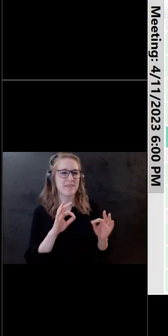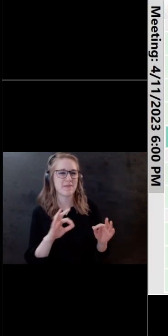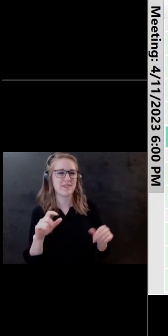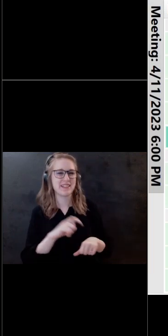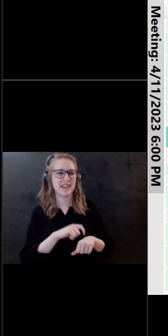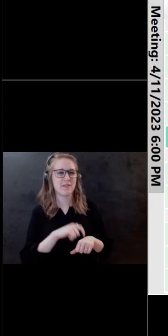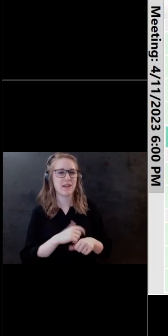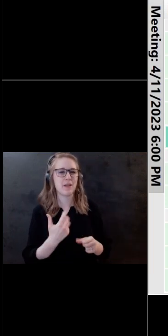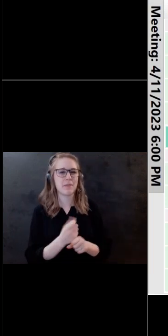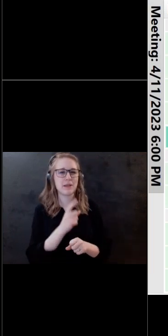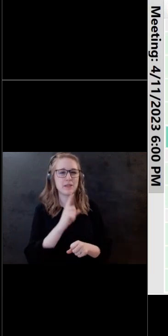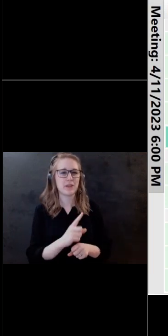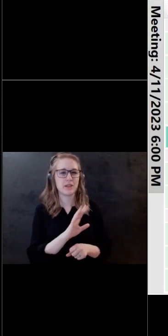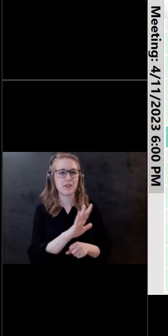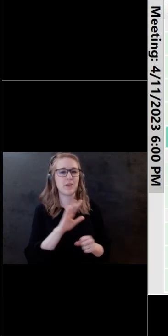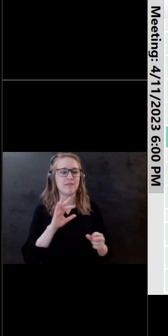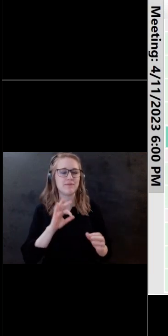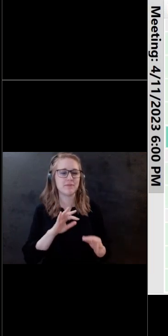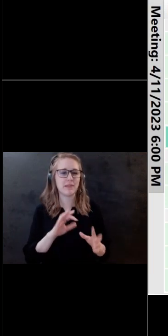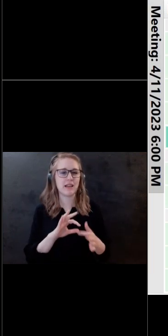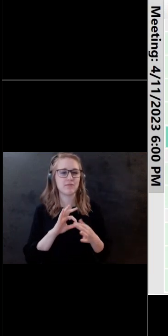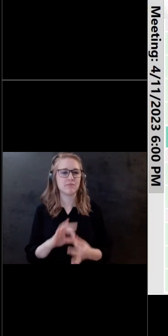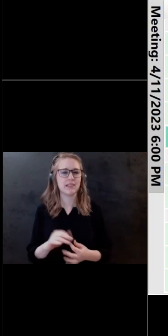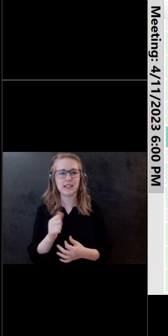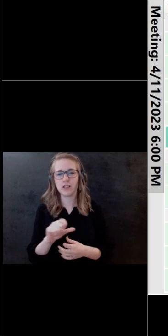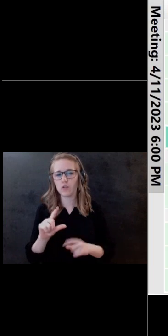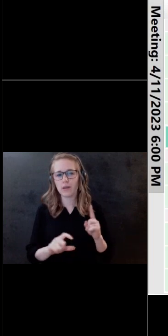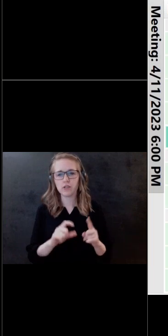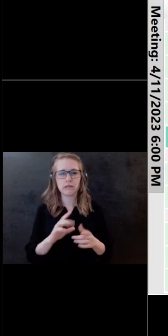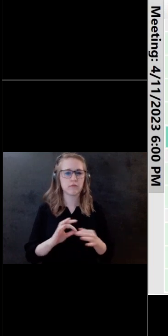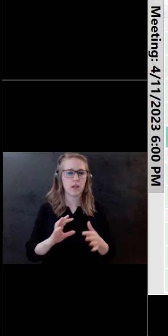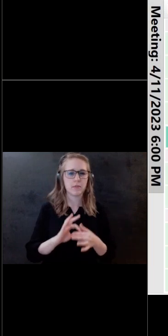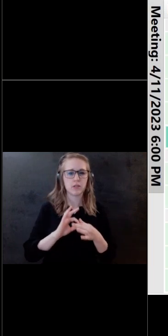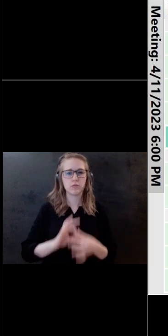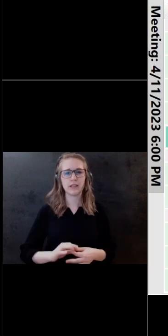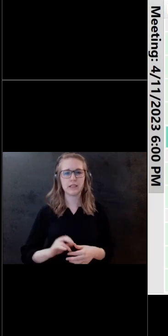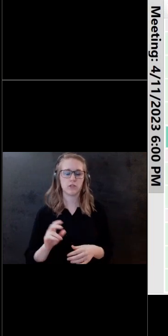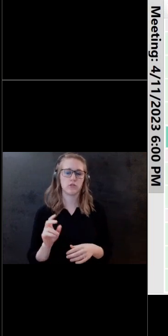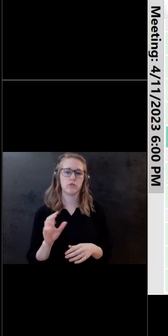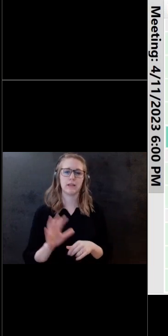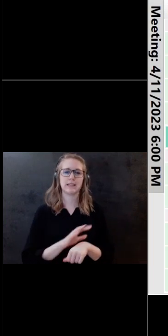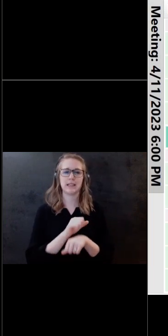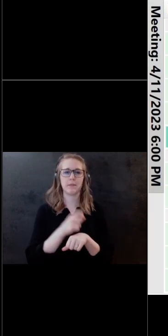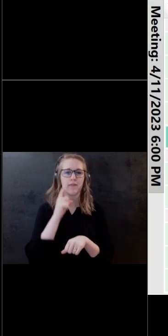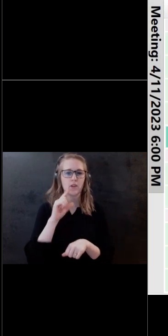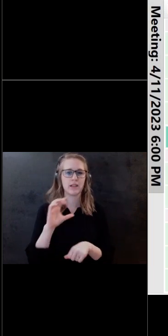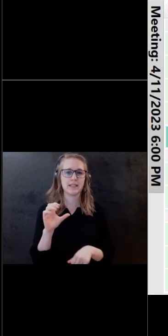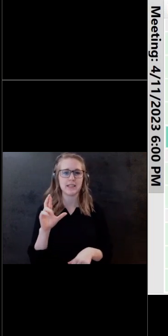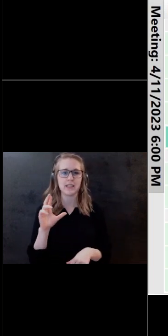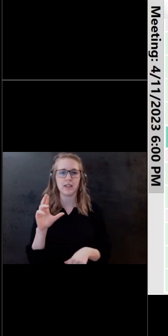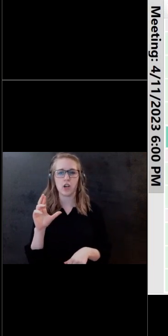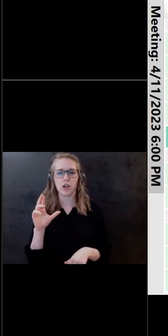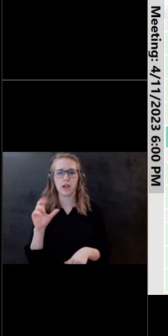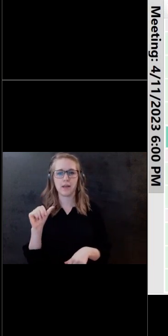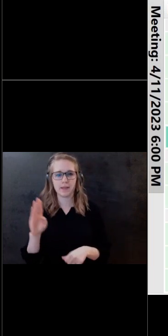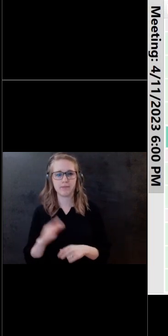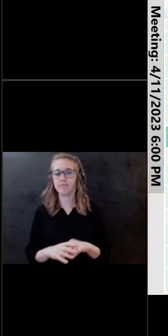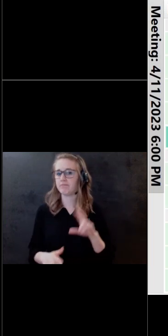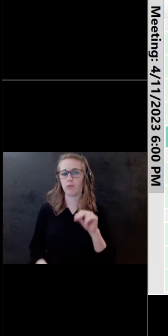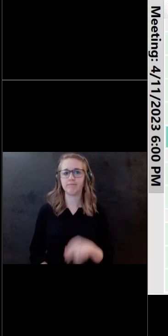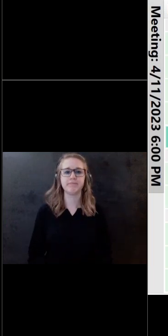just want to make sure I got your input. Did you have any questions or comments regarding the assignments to the CRA Advisory Board? Nope.